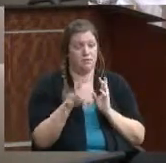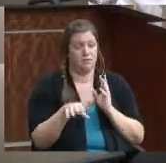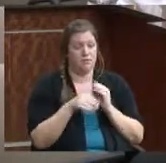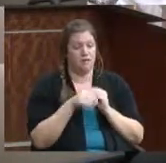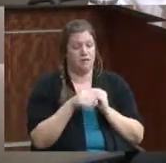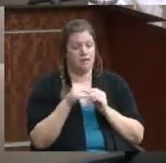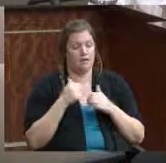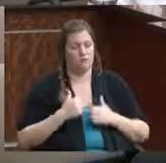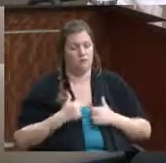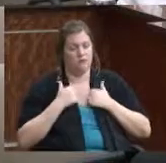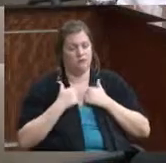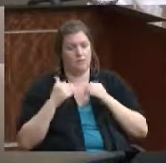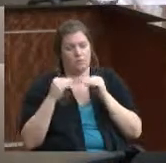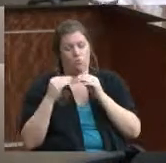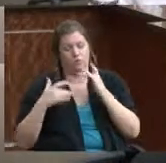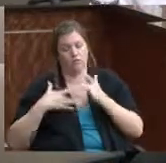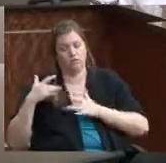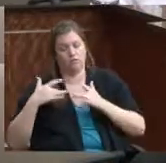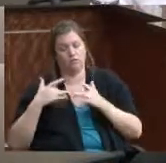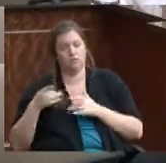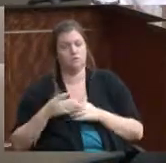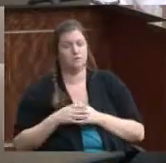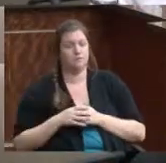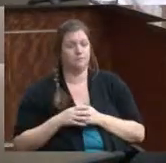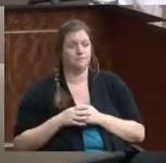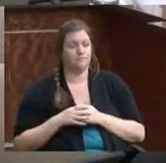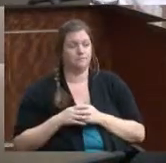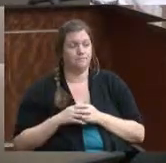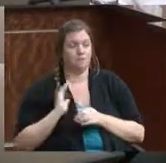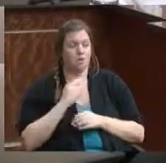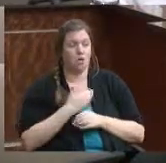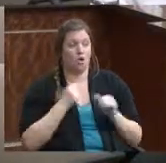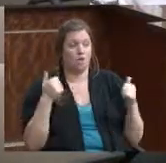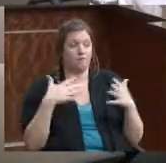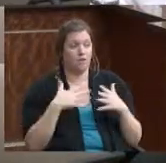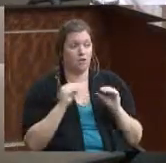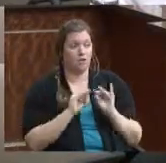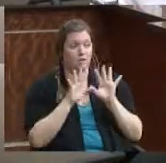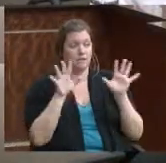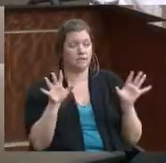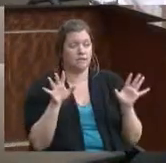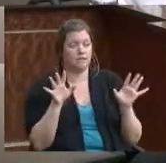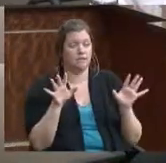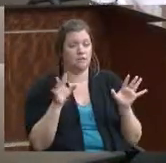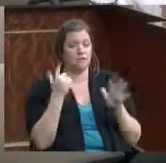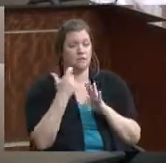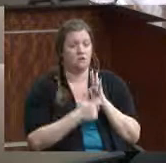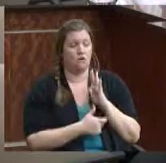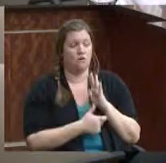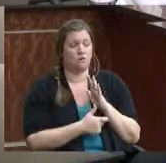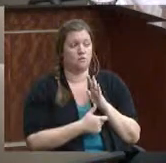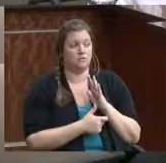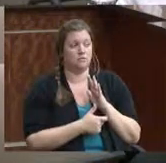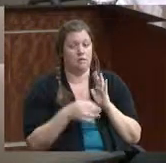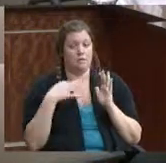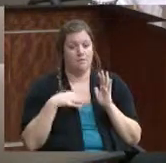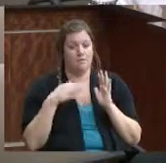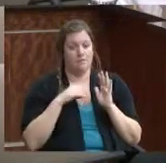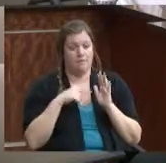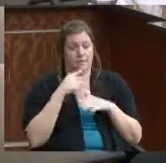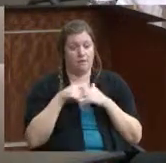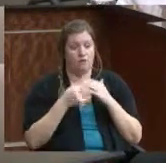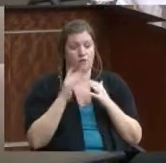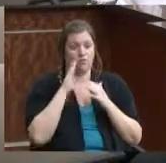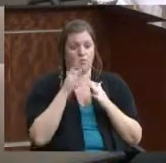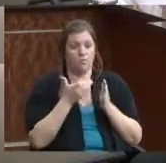adequately address the concerns. Our fear, obviously, is given the cost benefit that this project